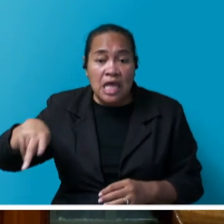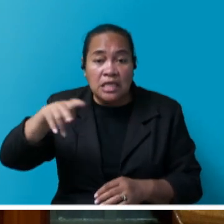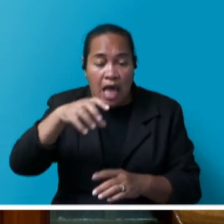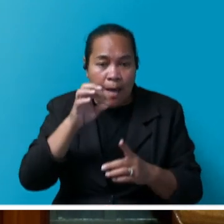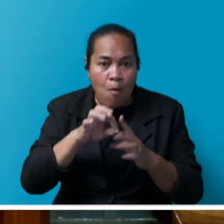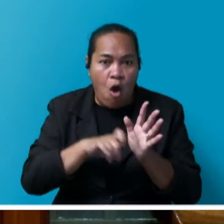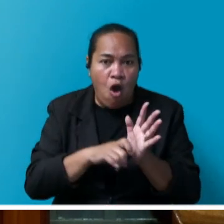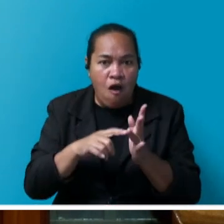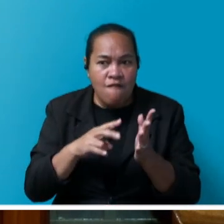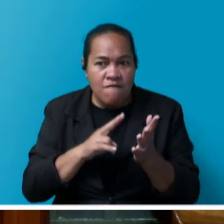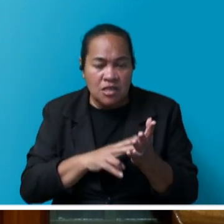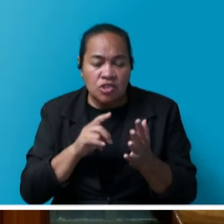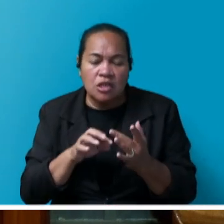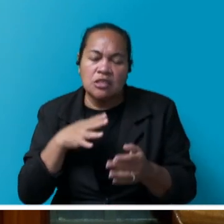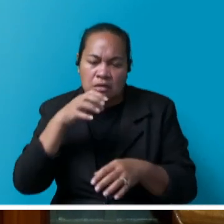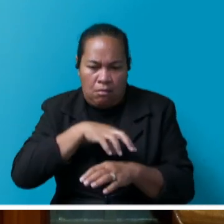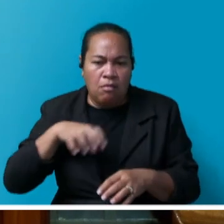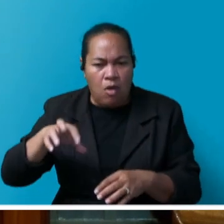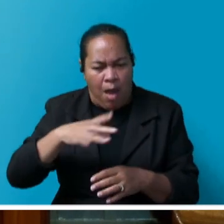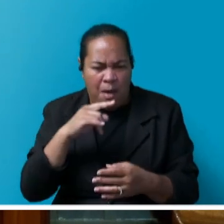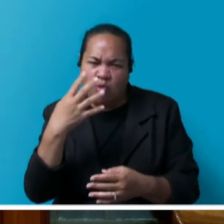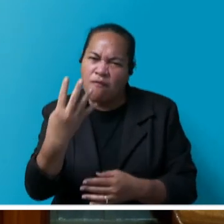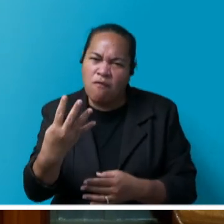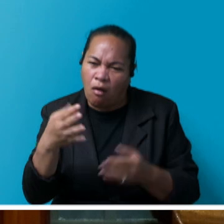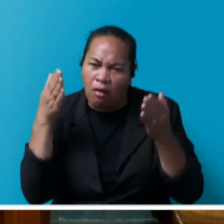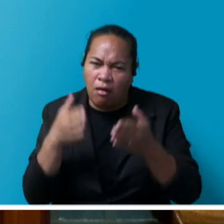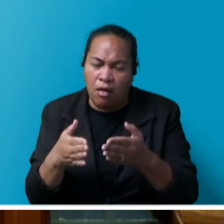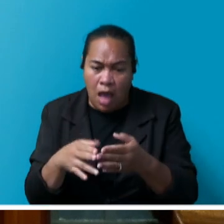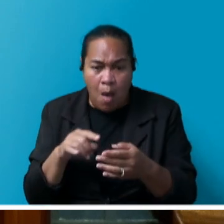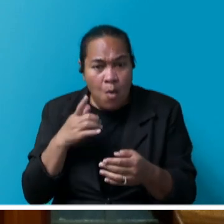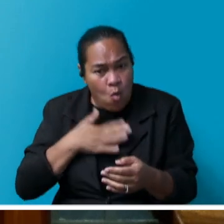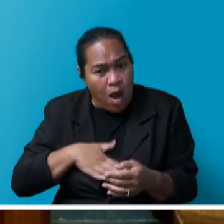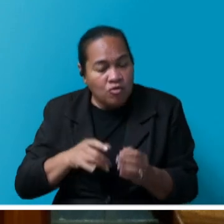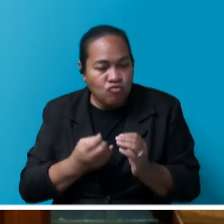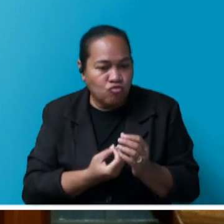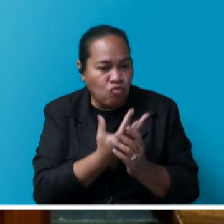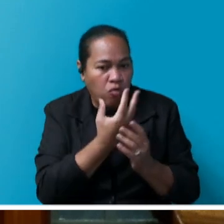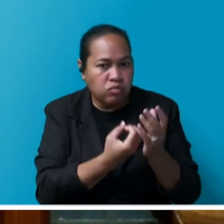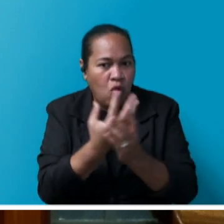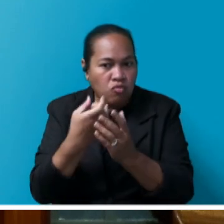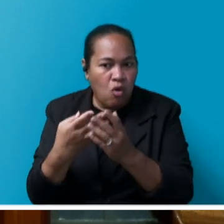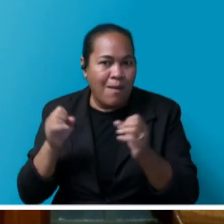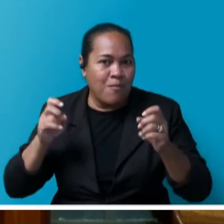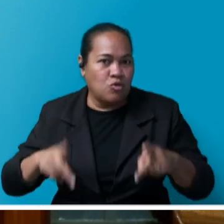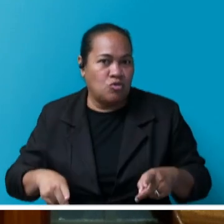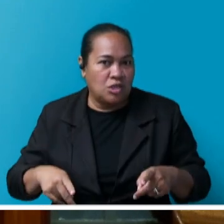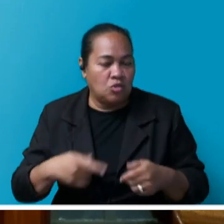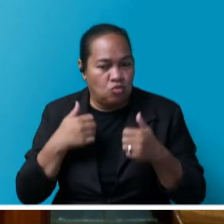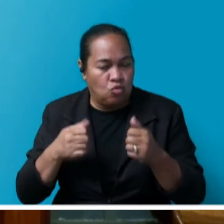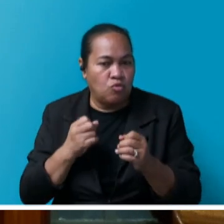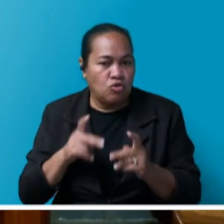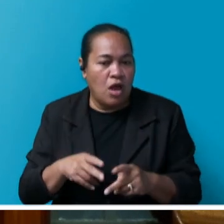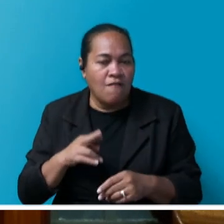a challenge and opportunity. The potential to grow tourism across all 14 provinces is immense, and we are determined